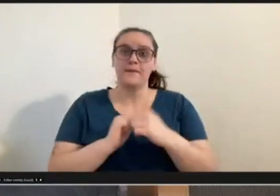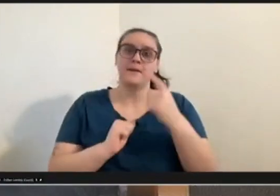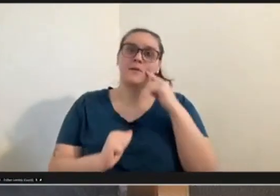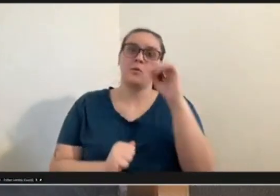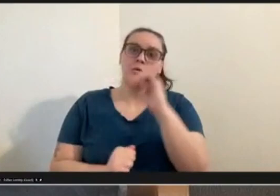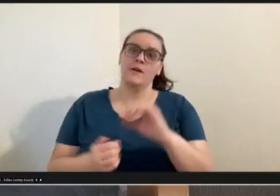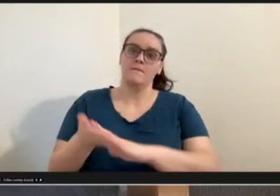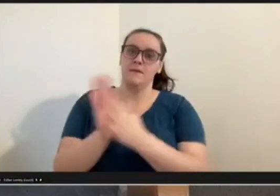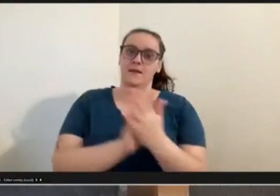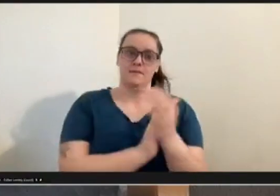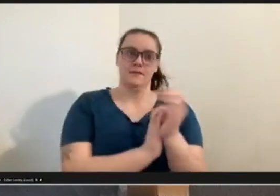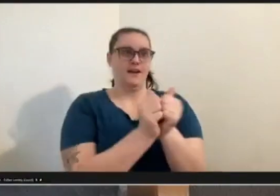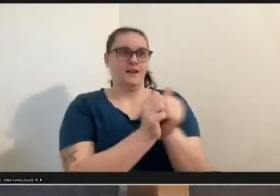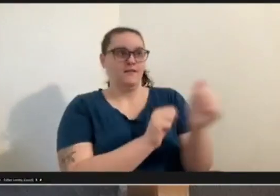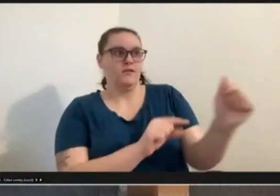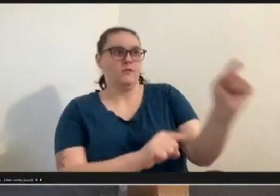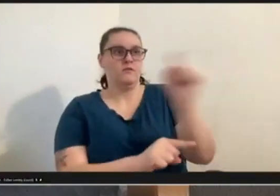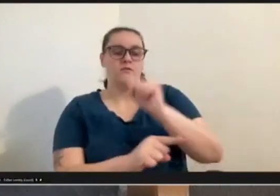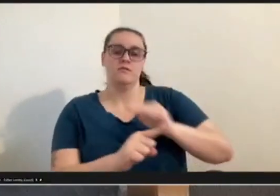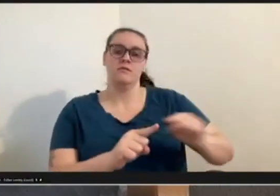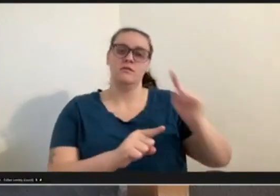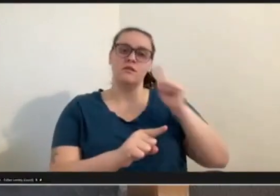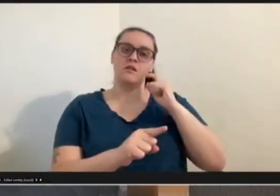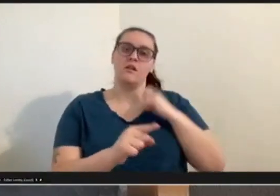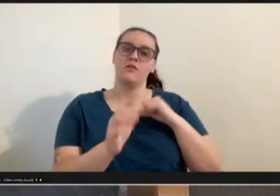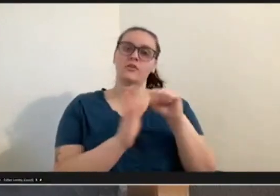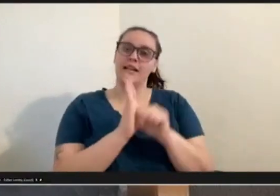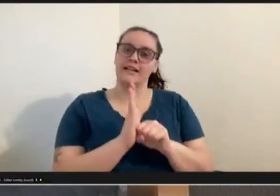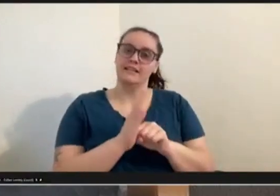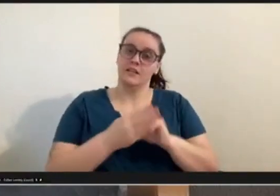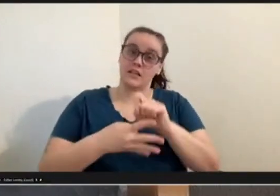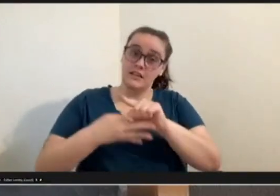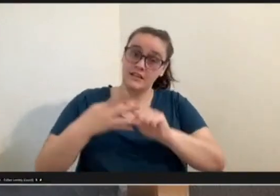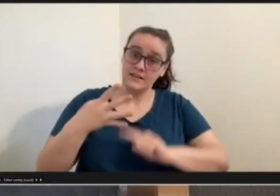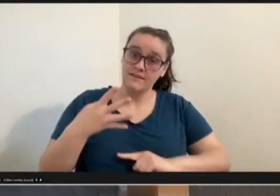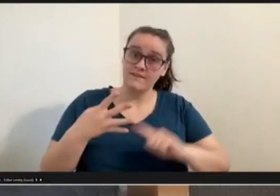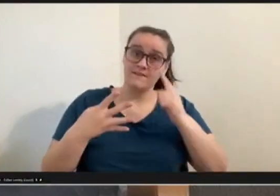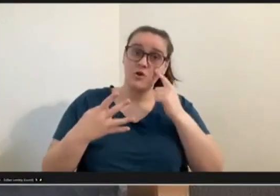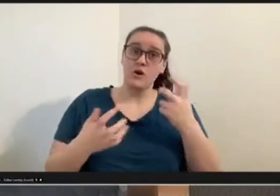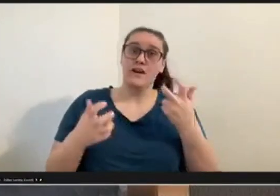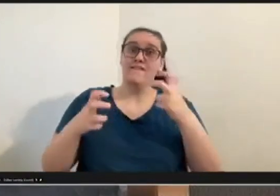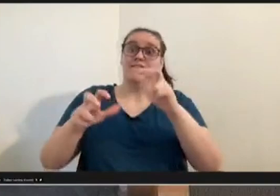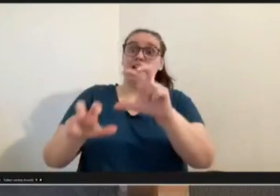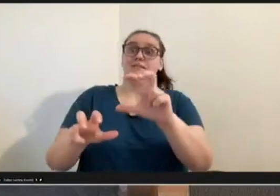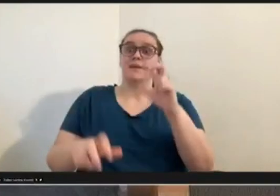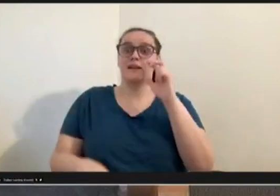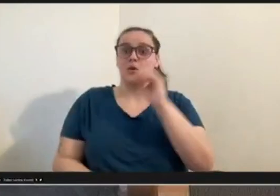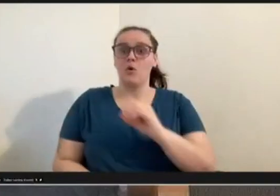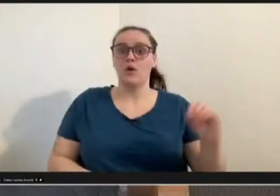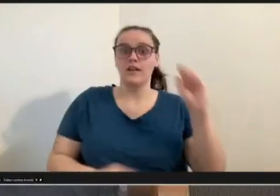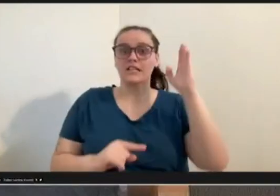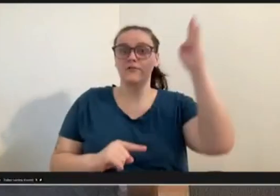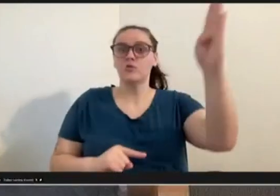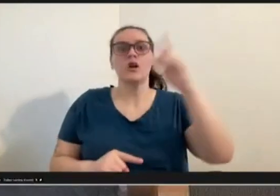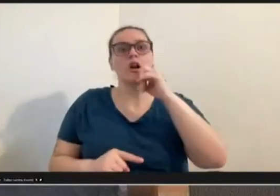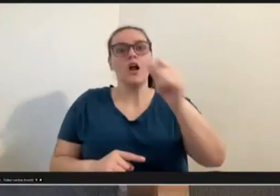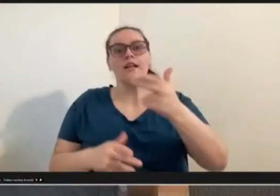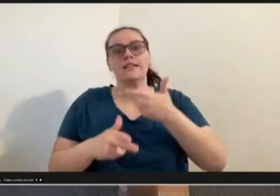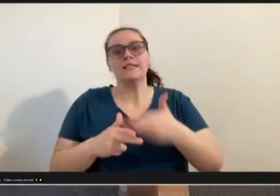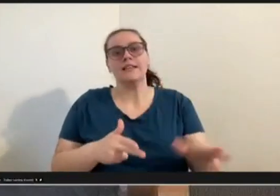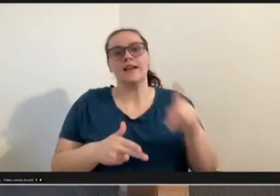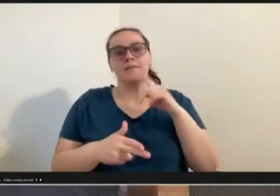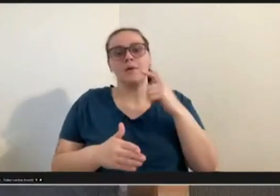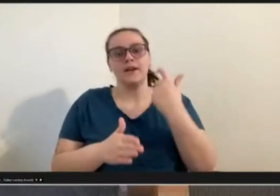long-term investment in Oregon's future, not a short-term cost. My colleagues Wallen, Levy, Helfrich,